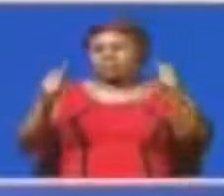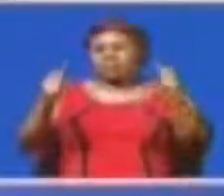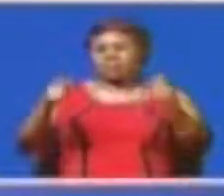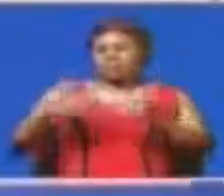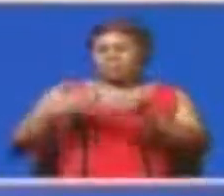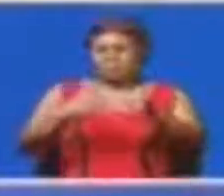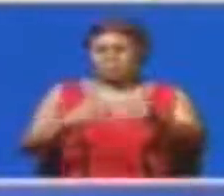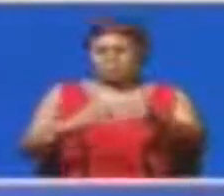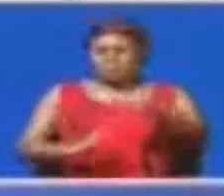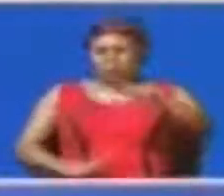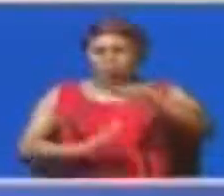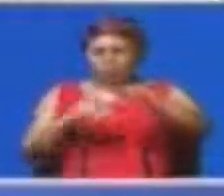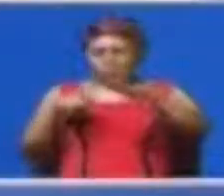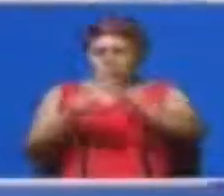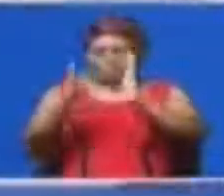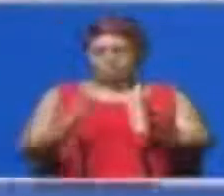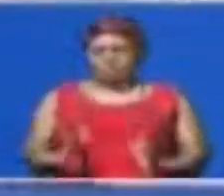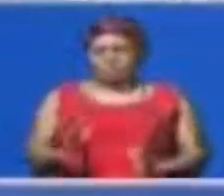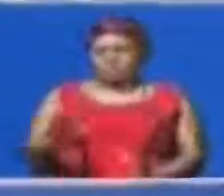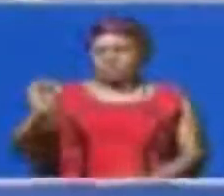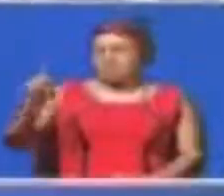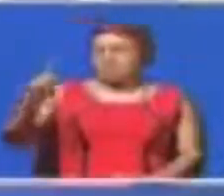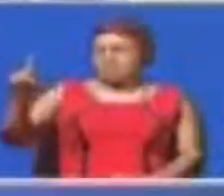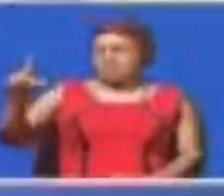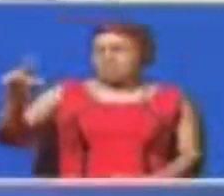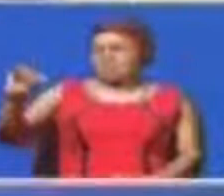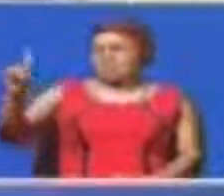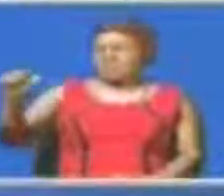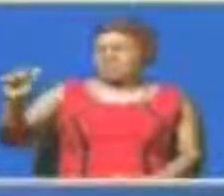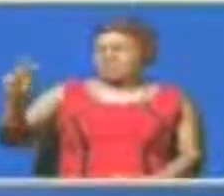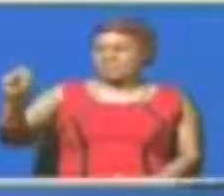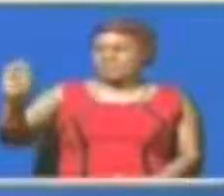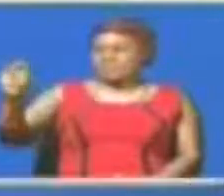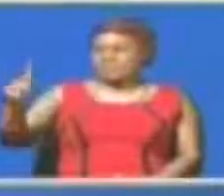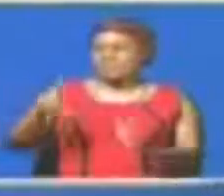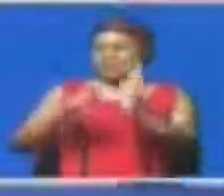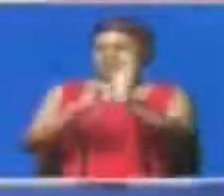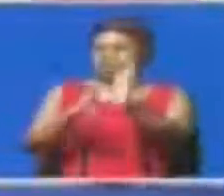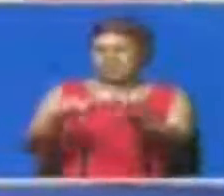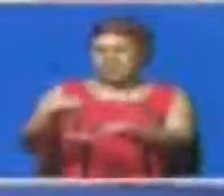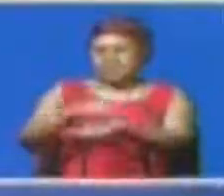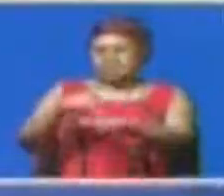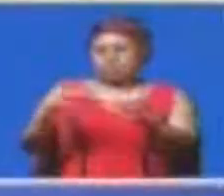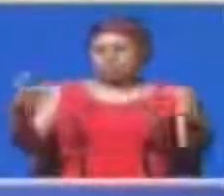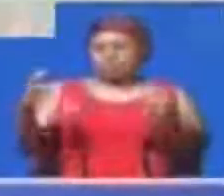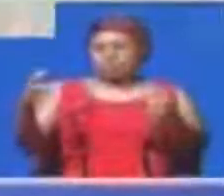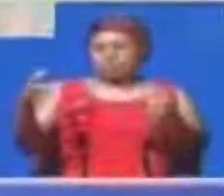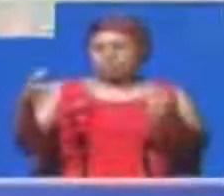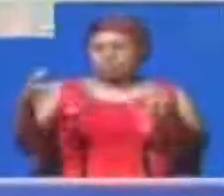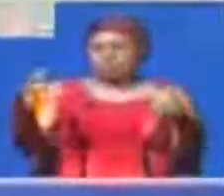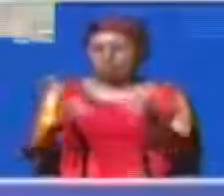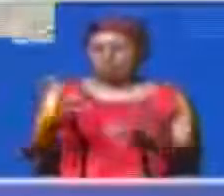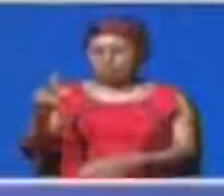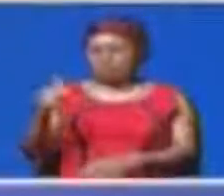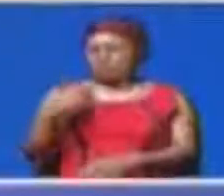by the tournament's top scorer, skipper Elizabeth Kioko, who has also represented the national team, Harambee Starlets. Kwa prove ya Kenya